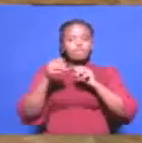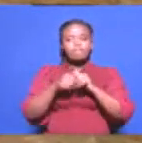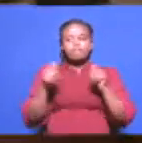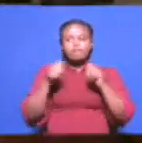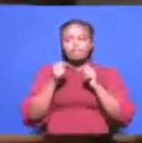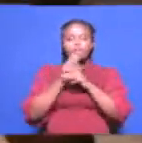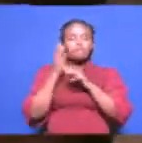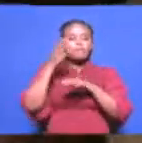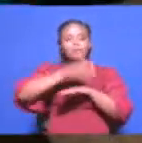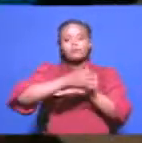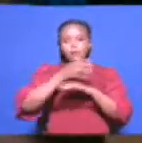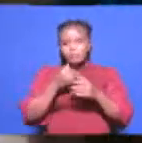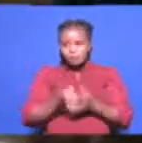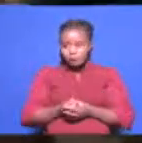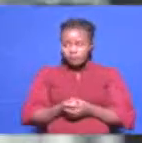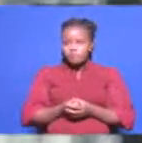wow.